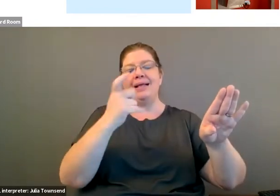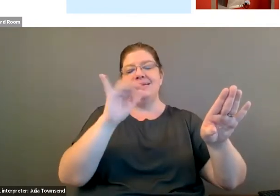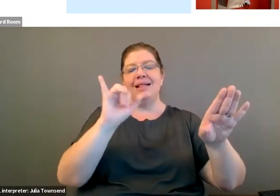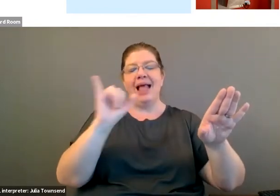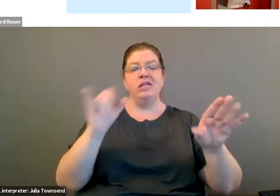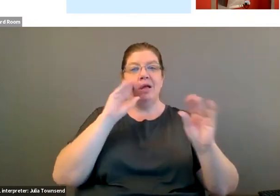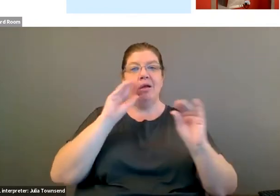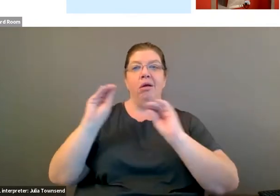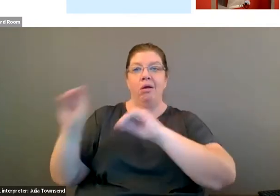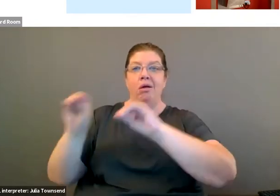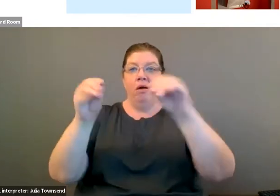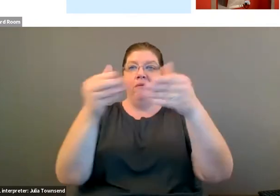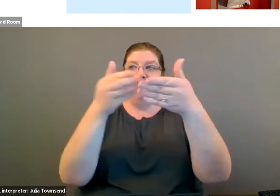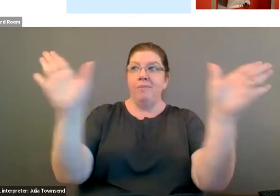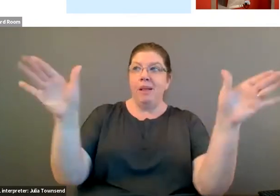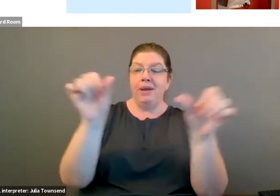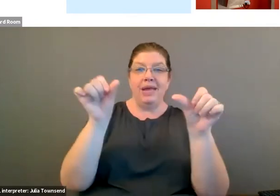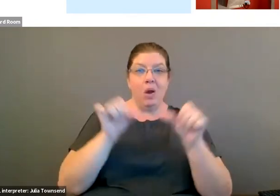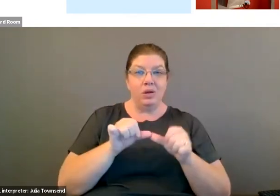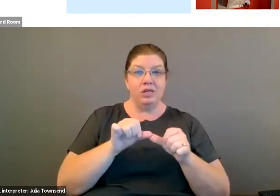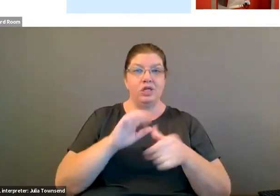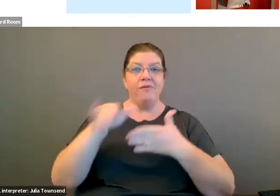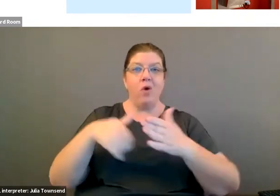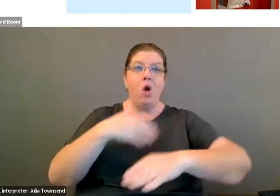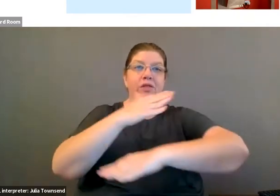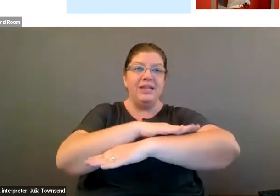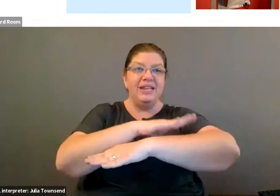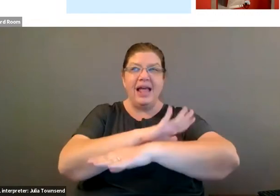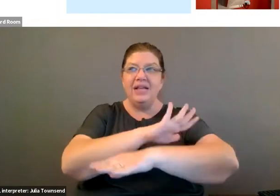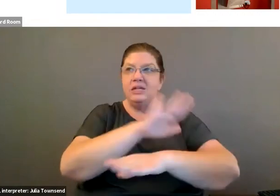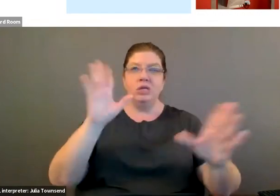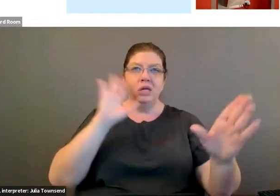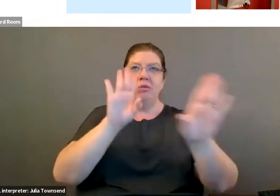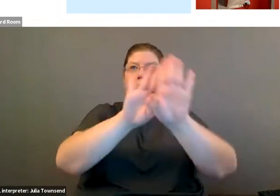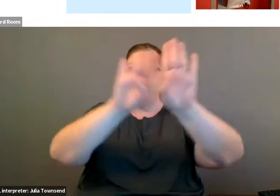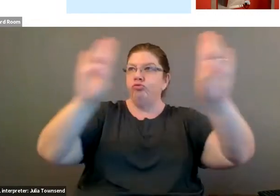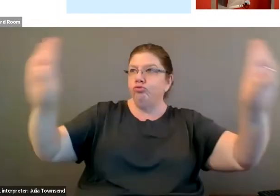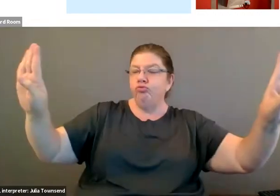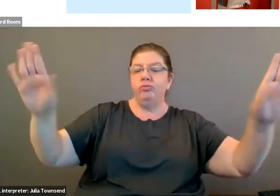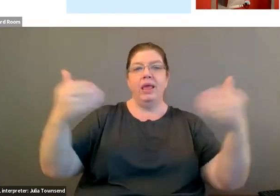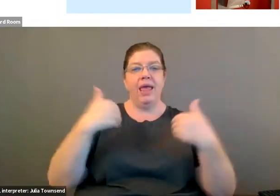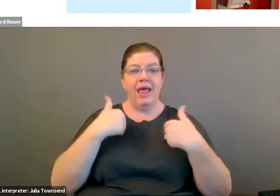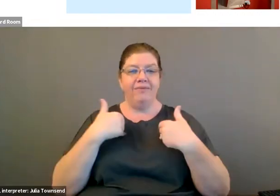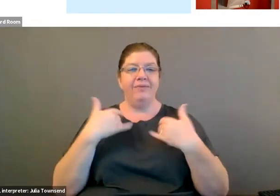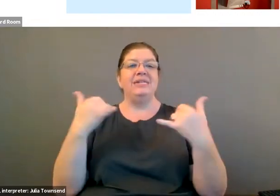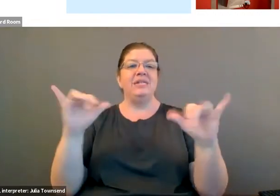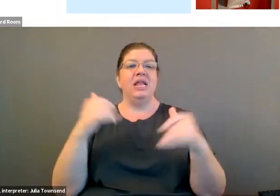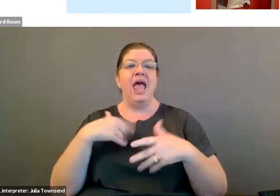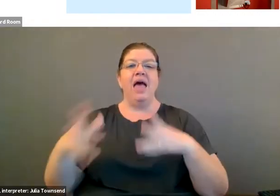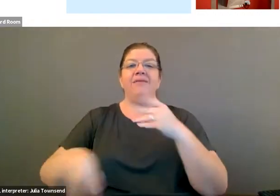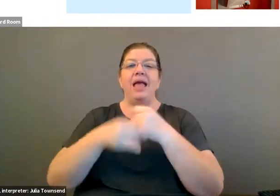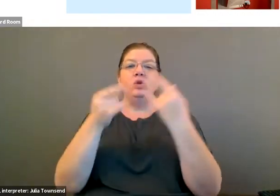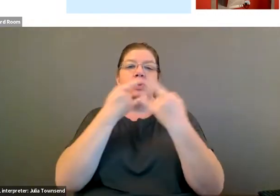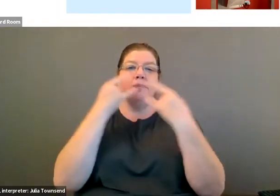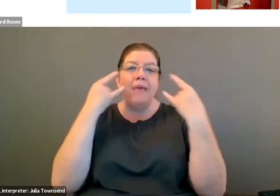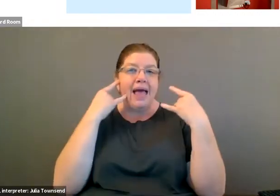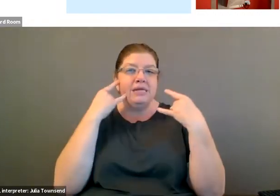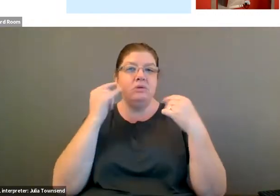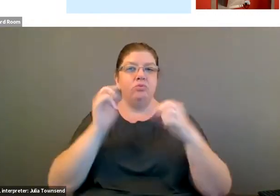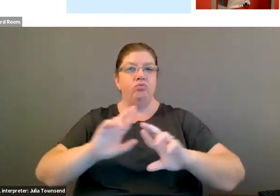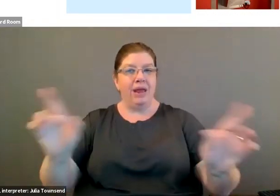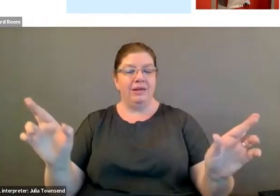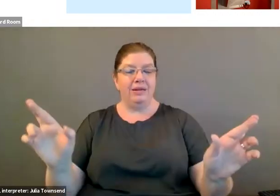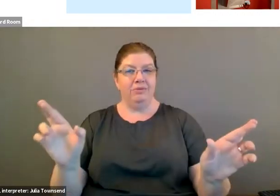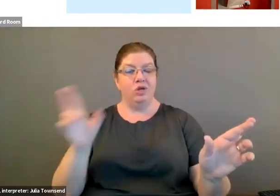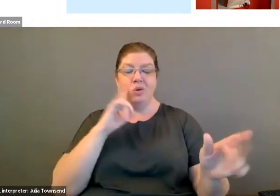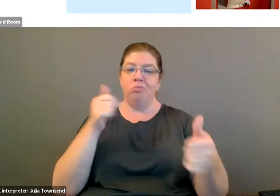in public areas. So all of our desks and those types of areas are still there. And of course, we still have extra masks available. So we're